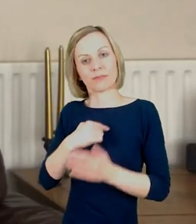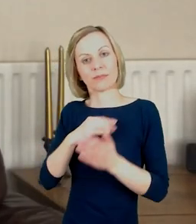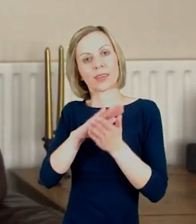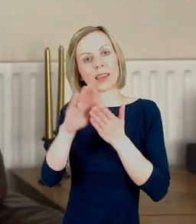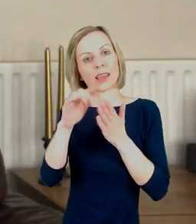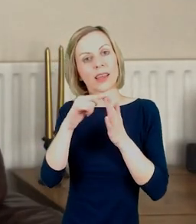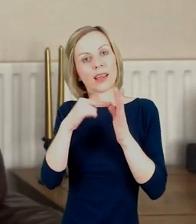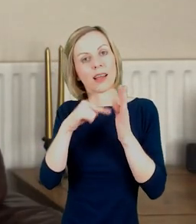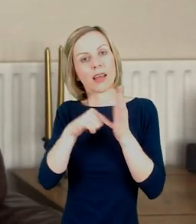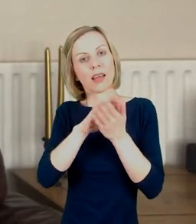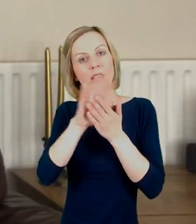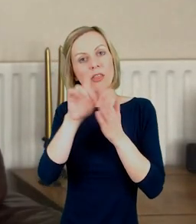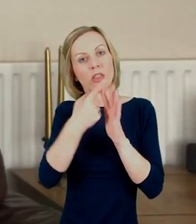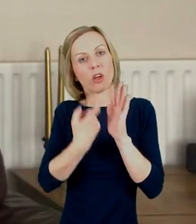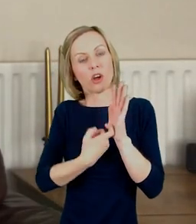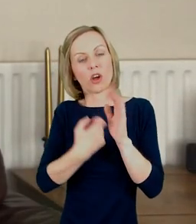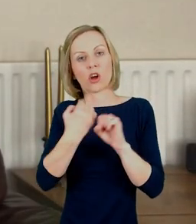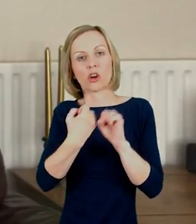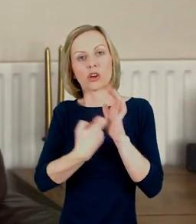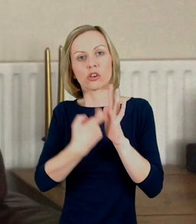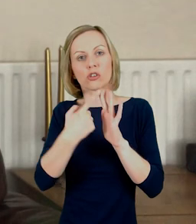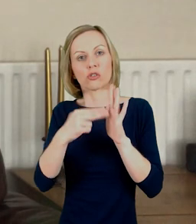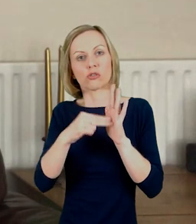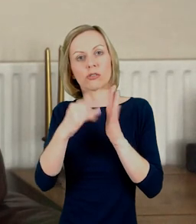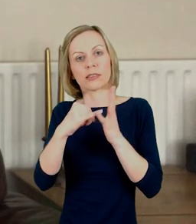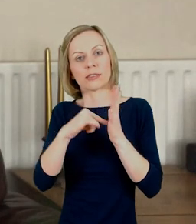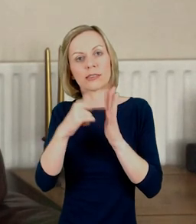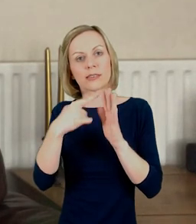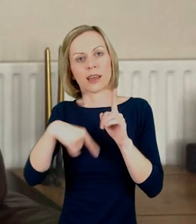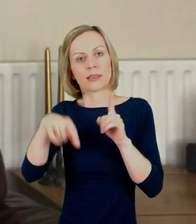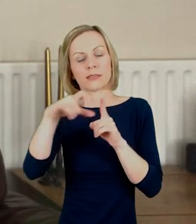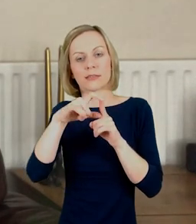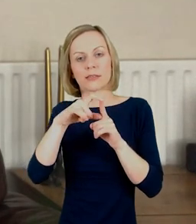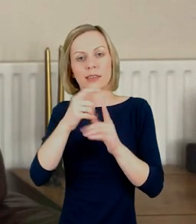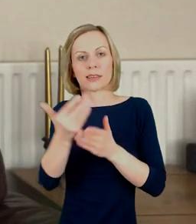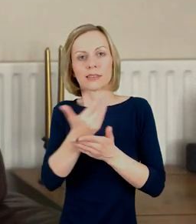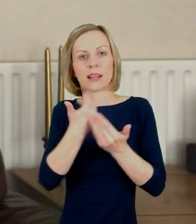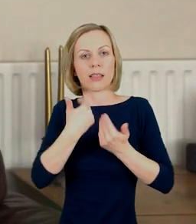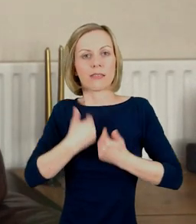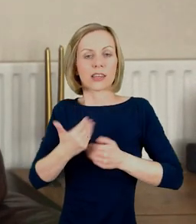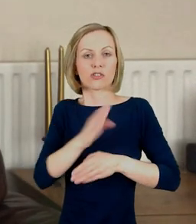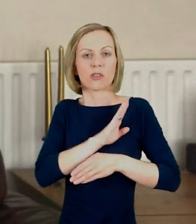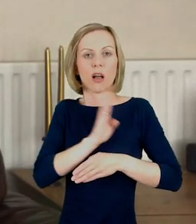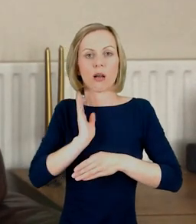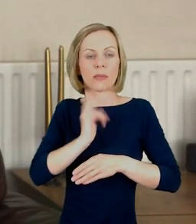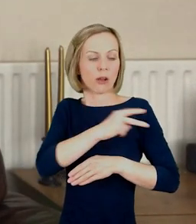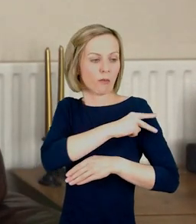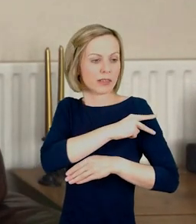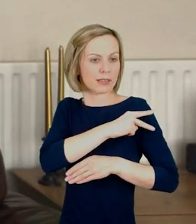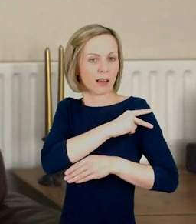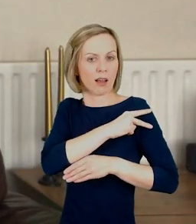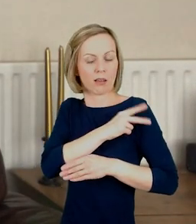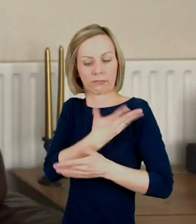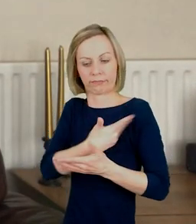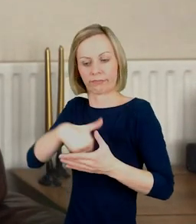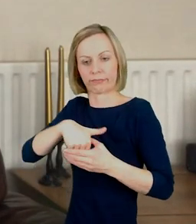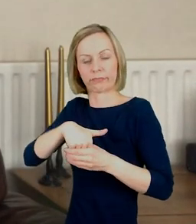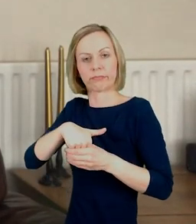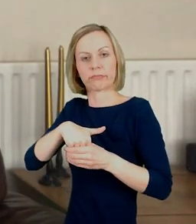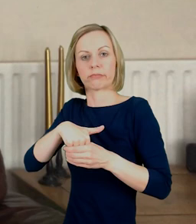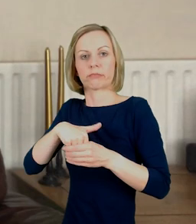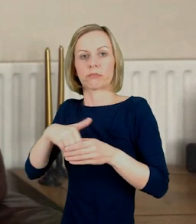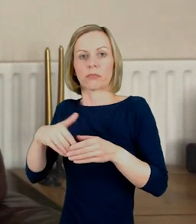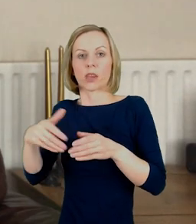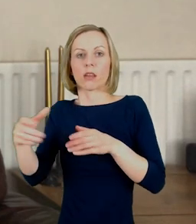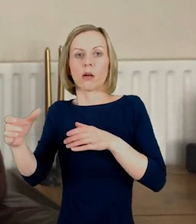Heather Grinstead and I'm a Salvation Army officer appointed as Deputy Director of the Anti-Trafficking and Modern Slavery Unit for the United Kingdom